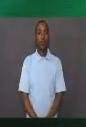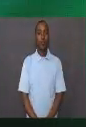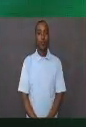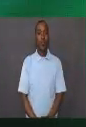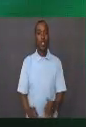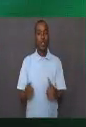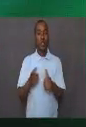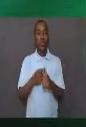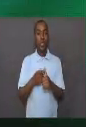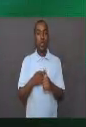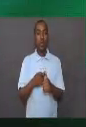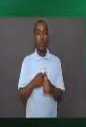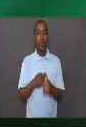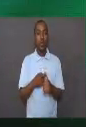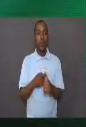First,